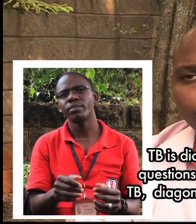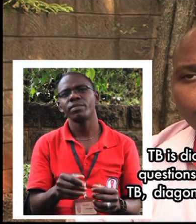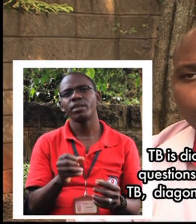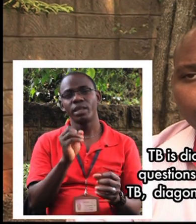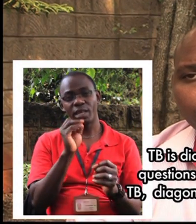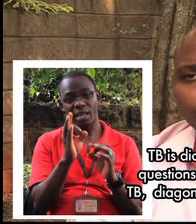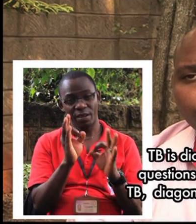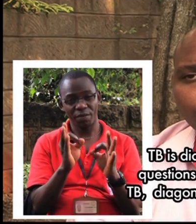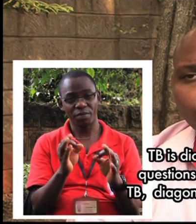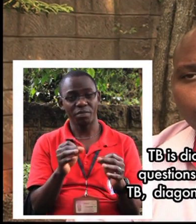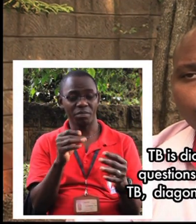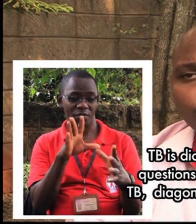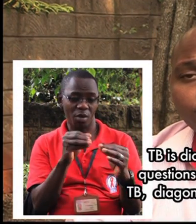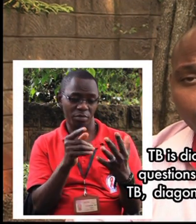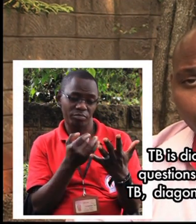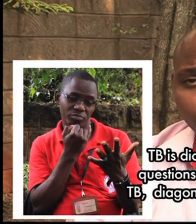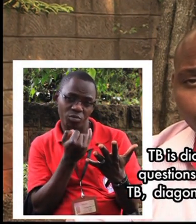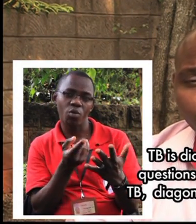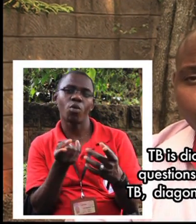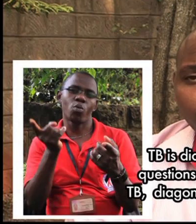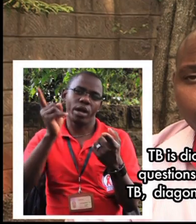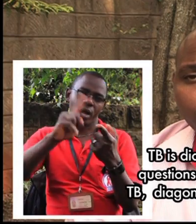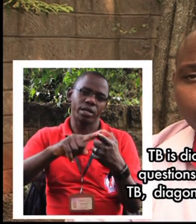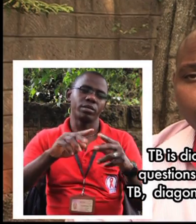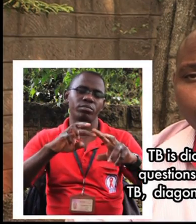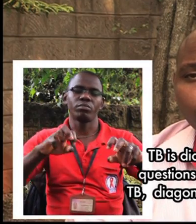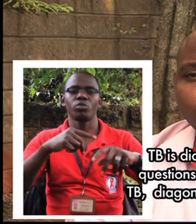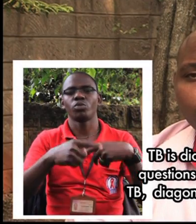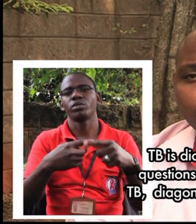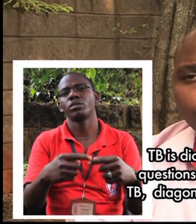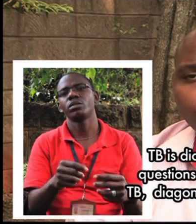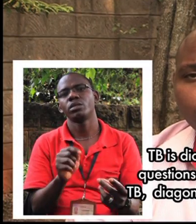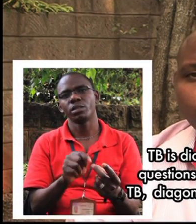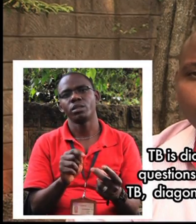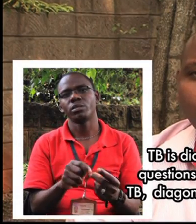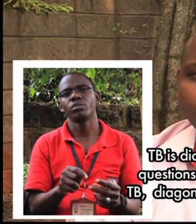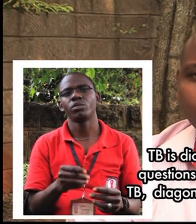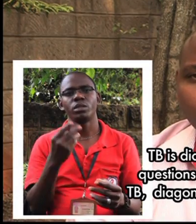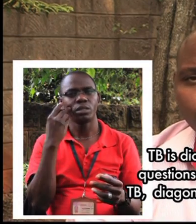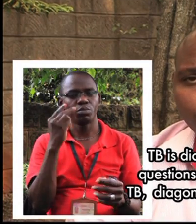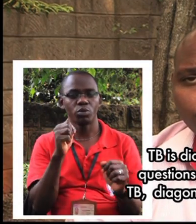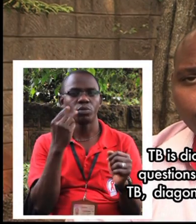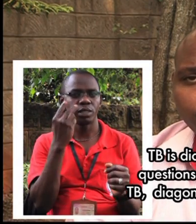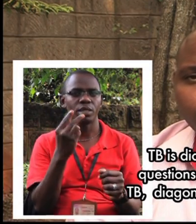diagnose TB through screening, and in this we do